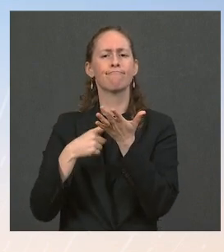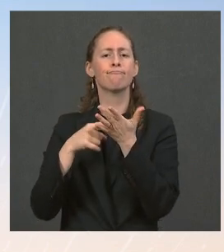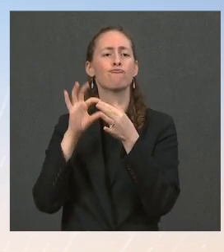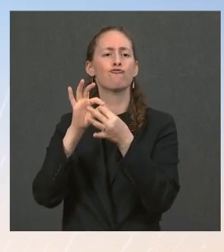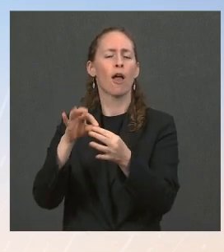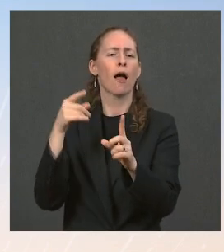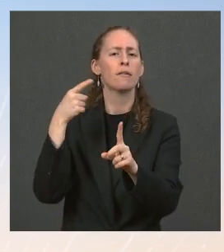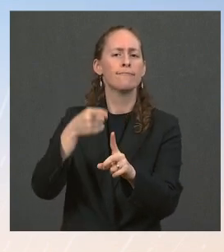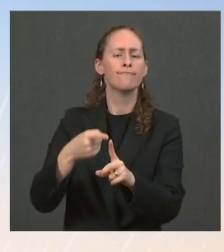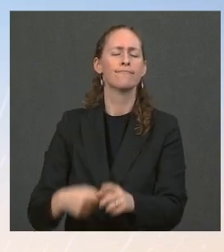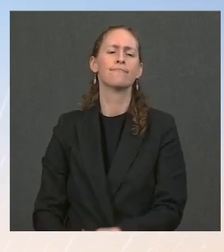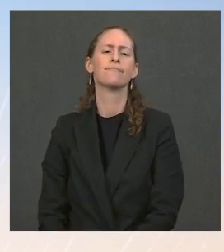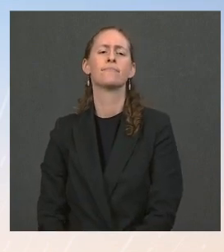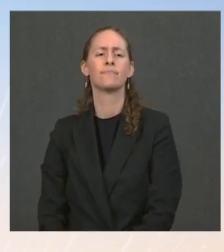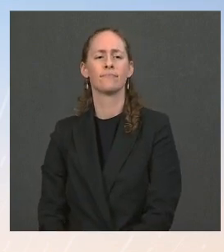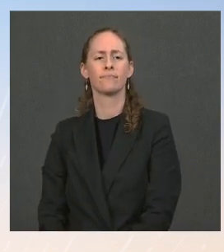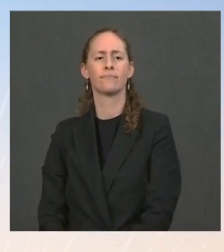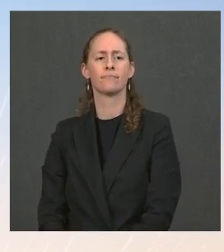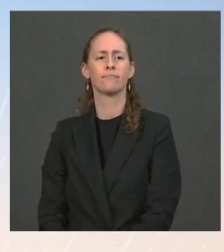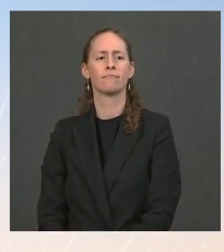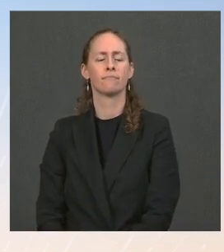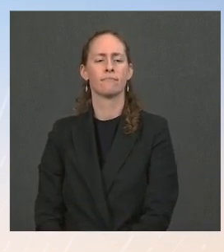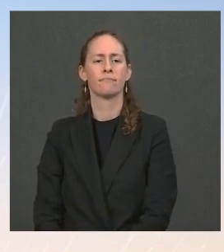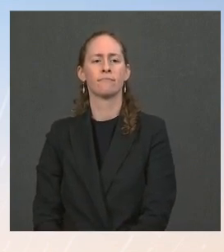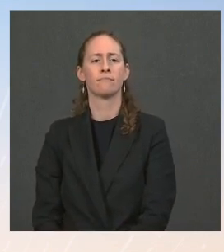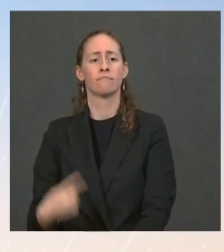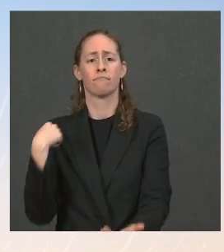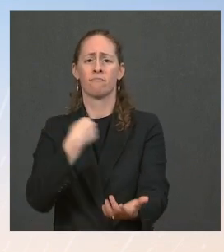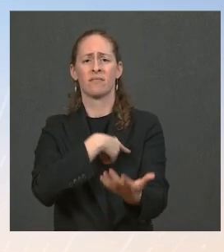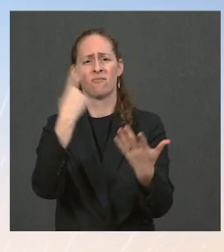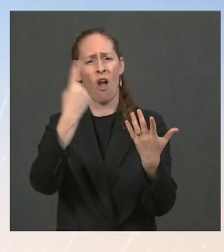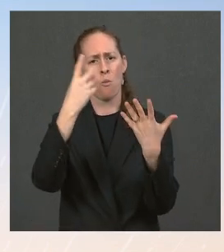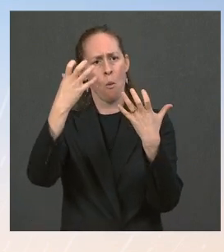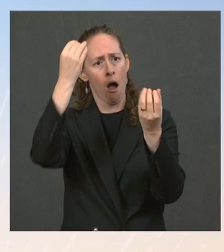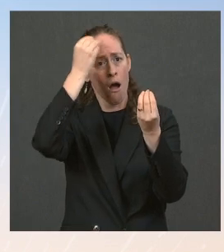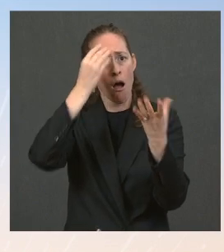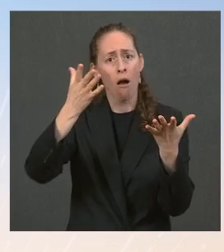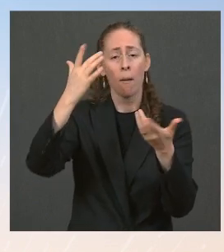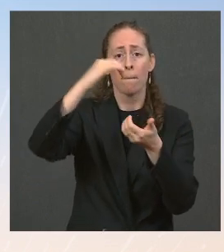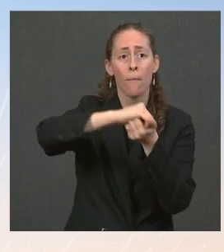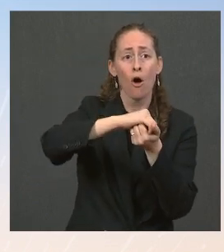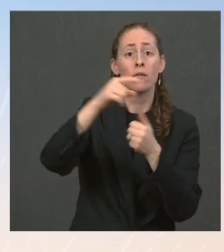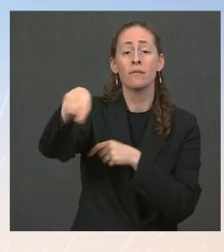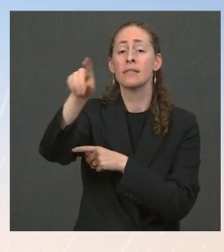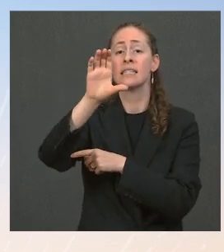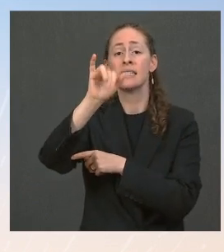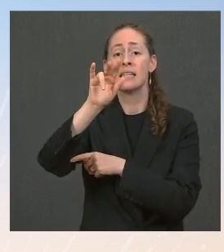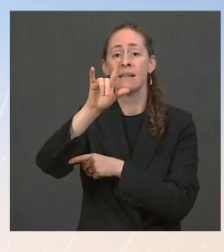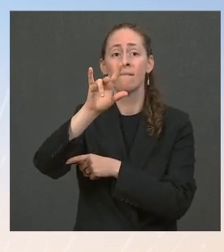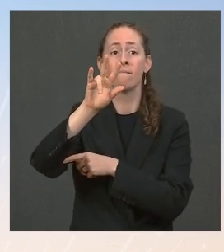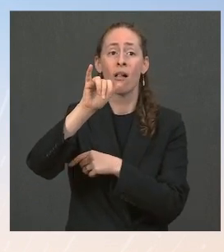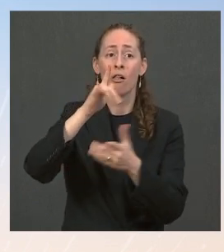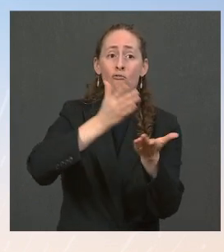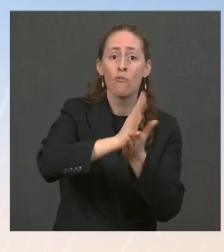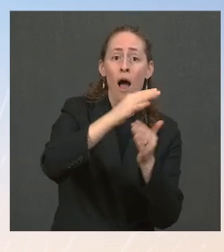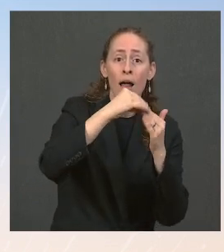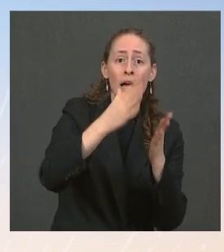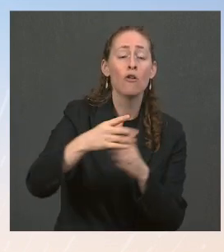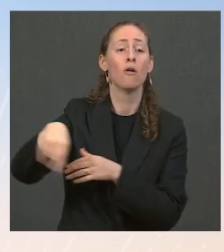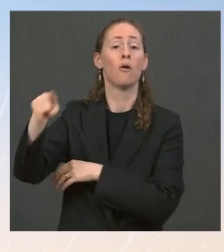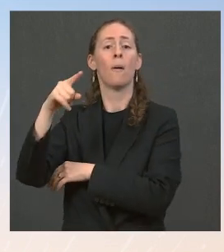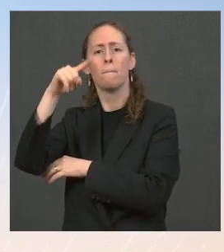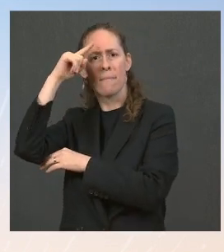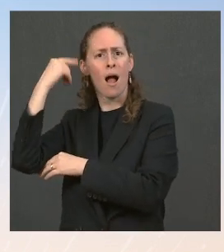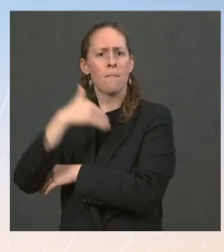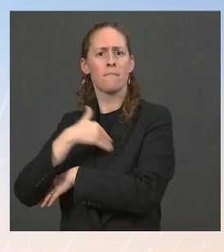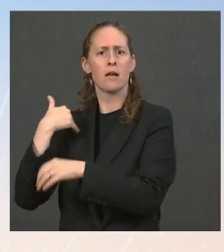what we are conveying to anyone who are our partners, whether they are civil rights leaders, members of the CBC, and others who have important questions here,